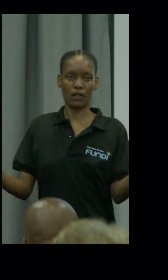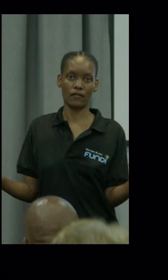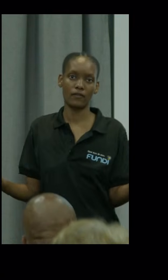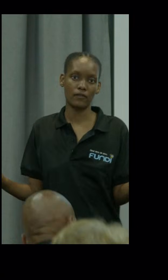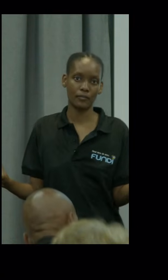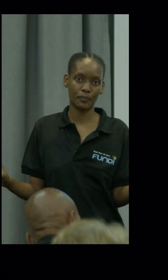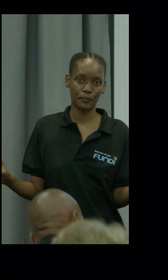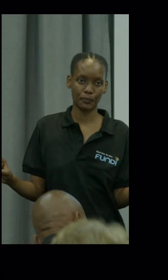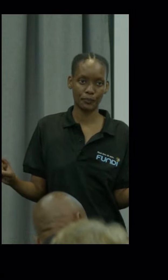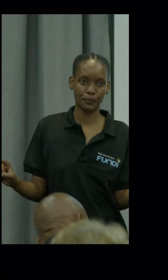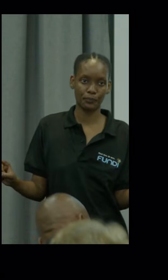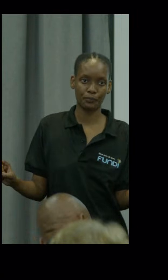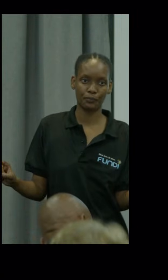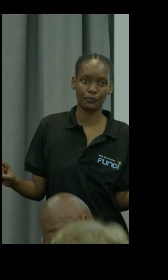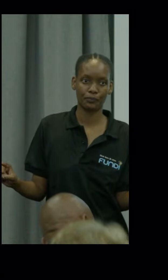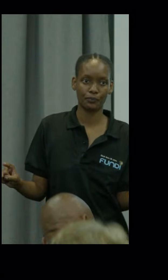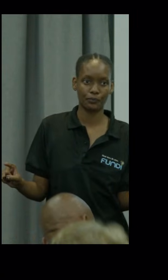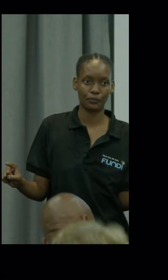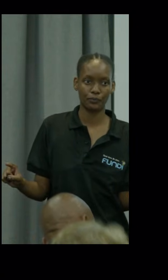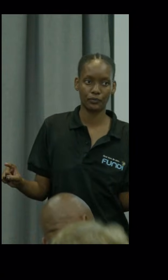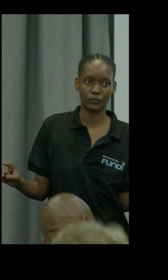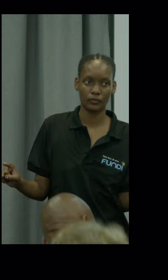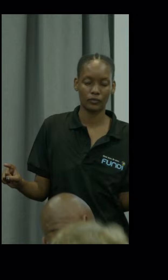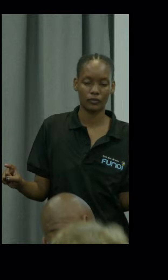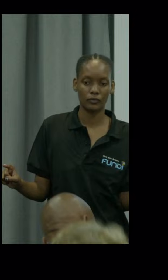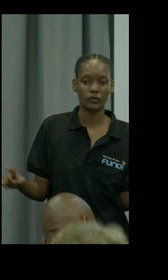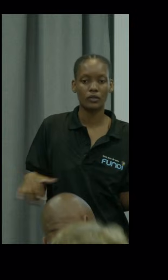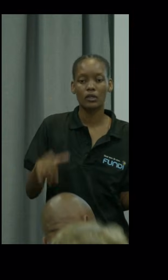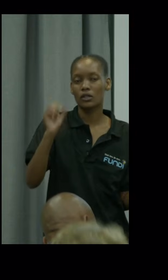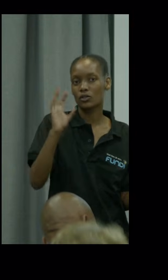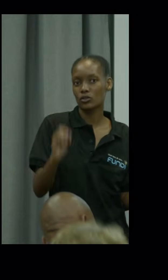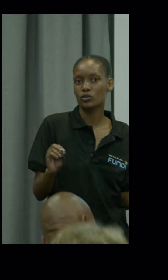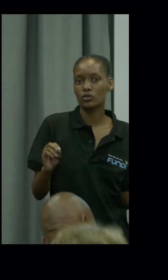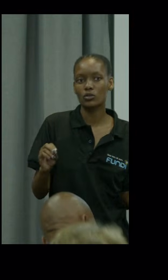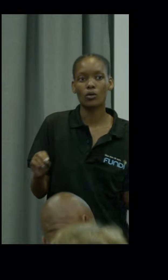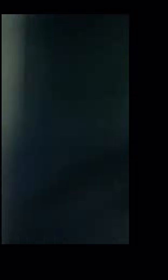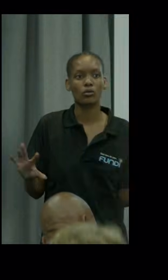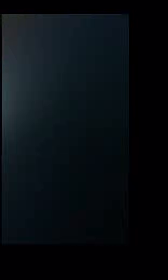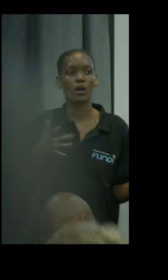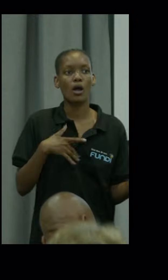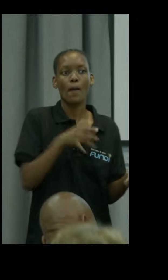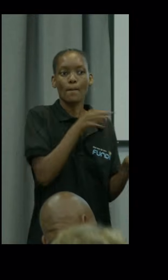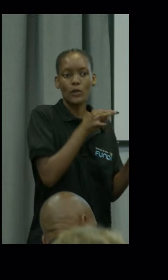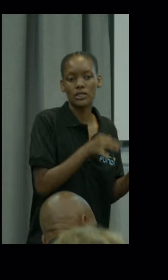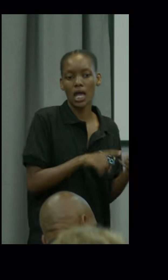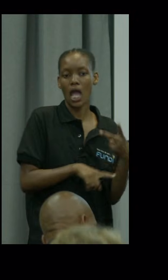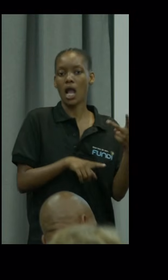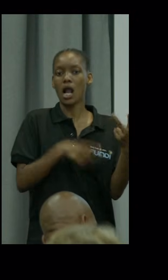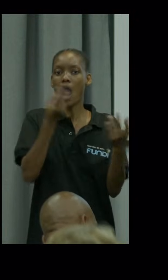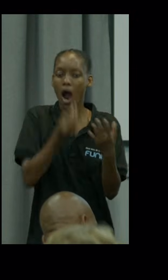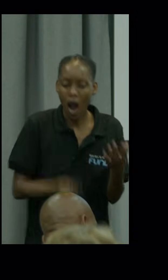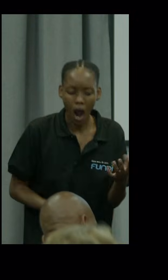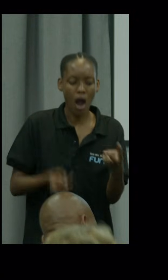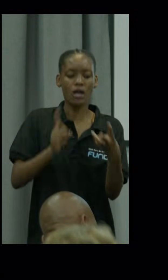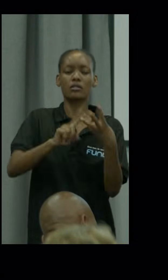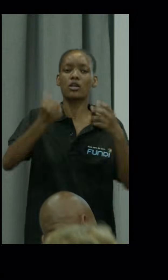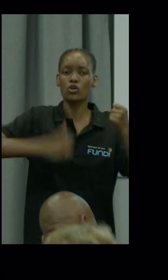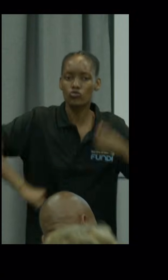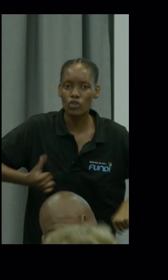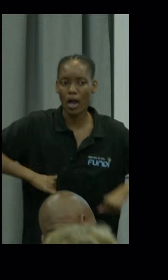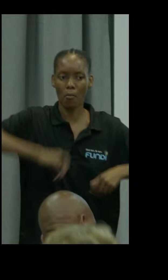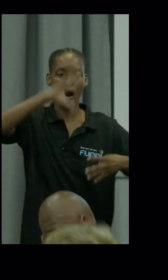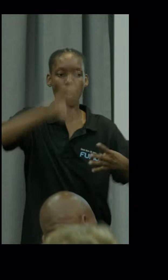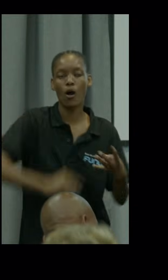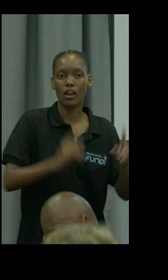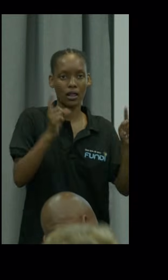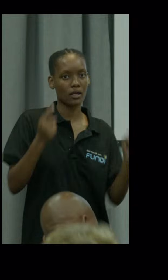your within the post basket that you get. So you can't do perhaps music and art and drama all at once,